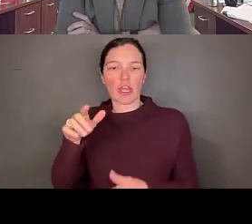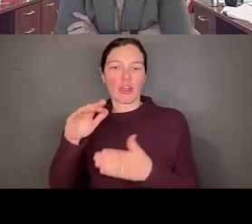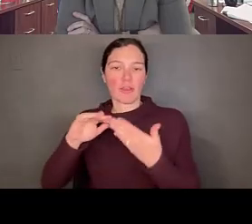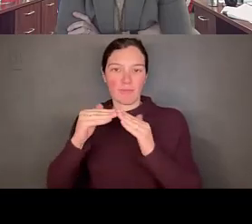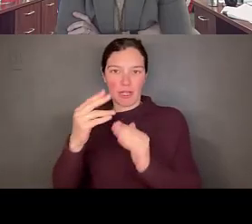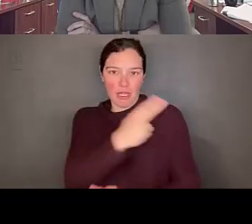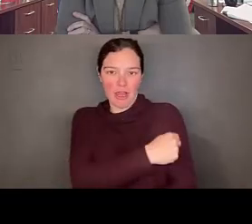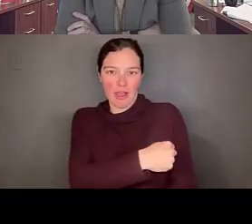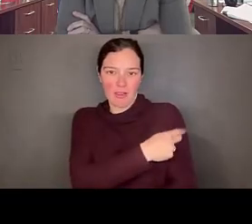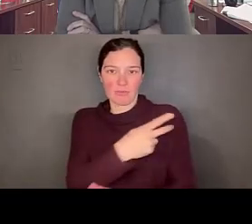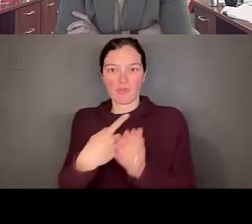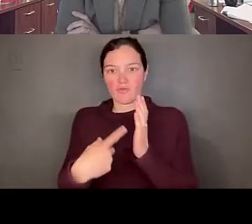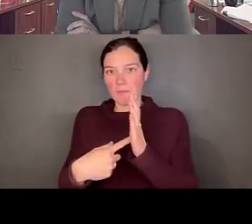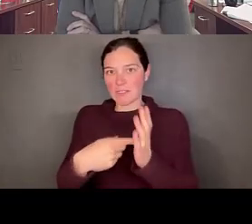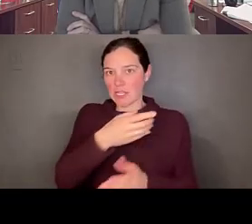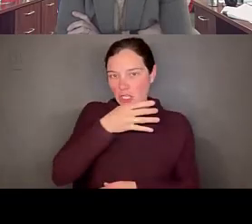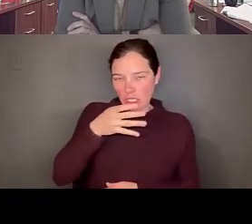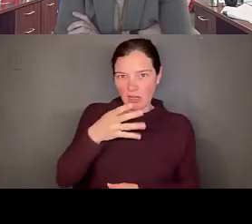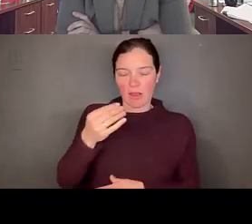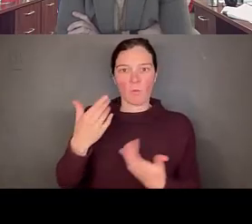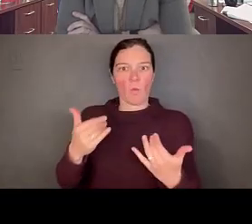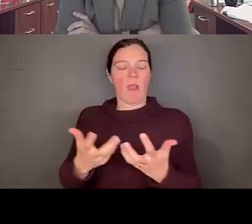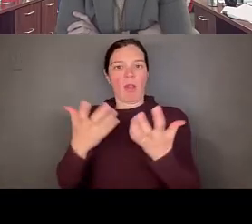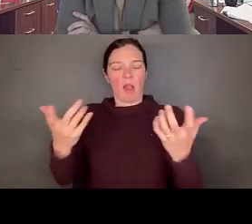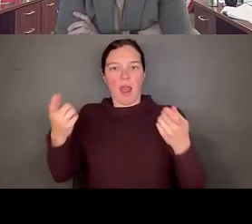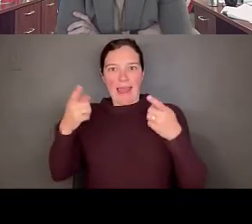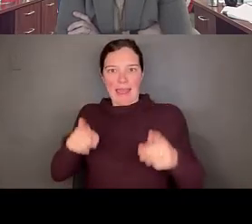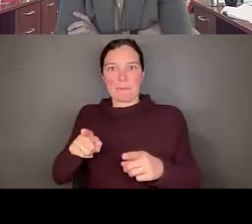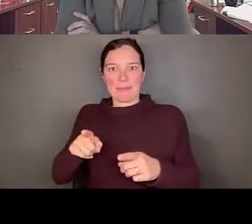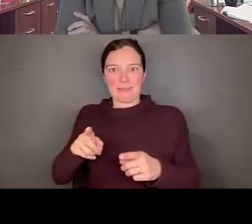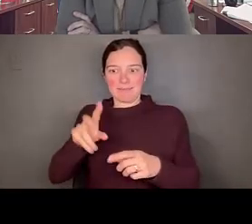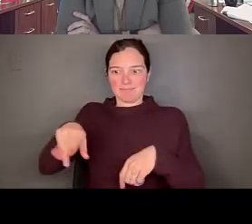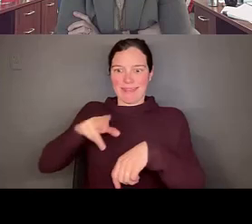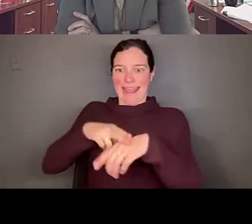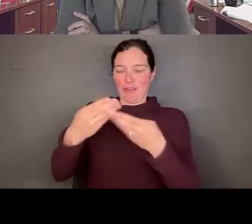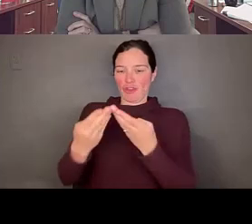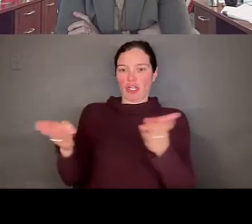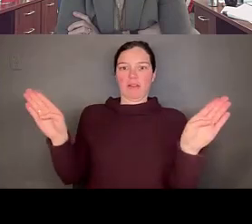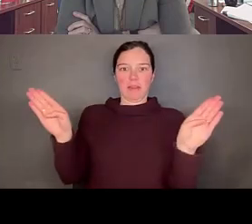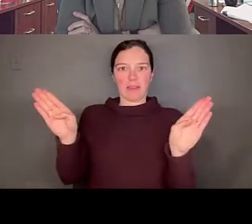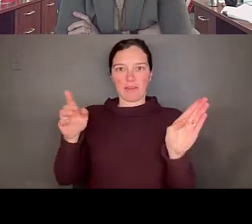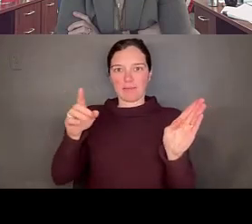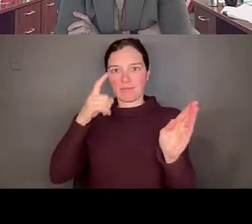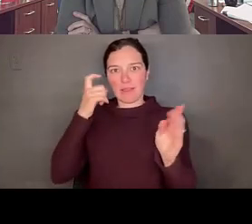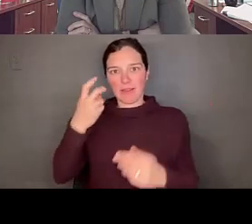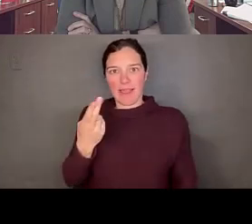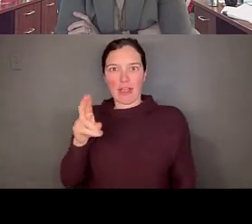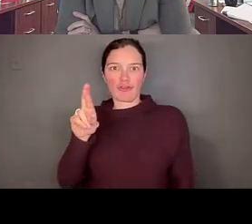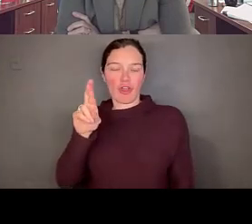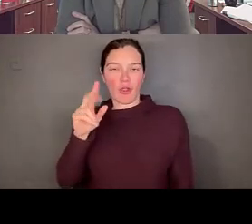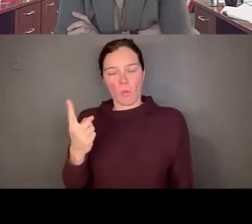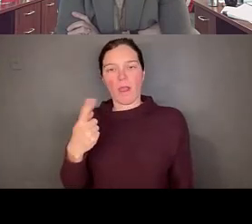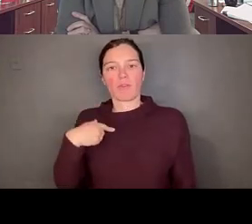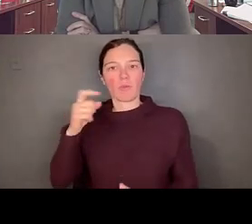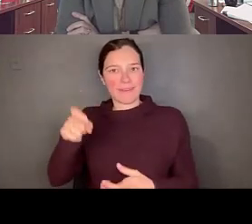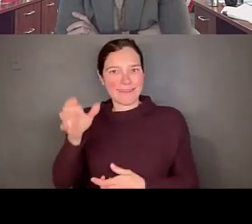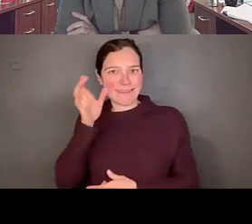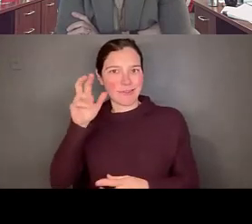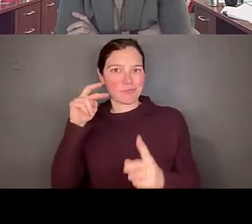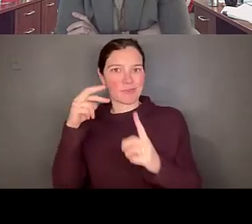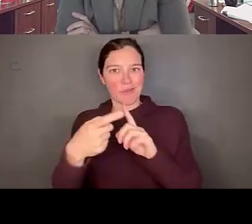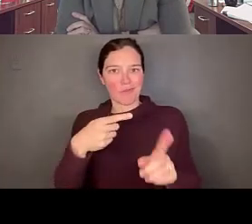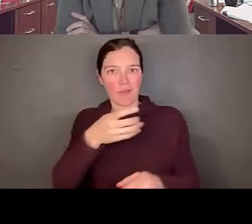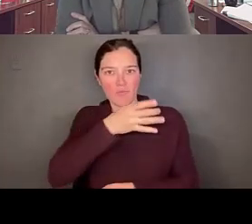on nationally due to HR1. We really need to hear the perspectives of our rural hospitals as well. So we're so delighted to